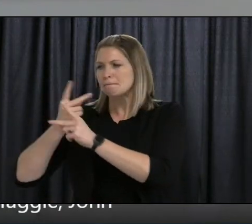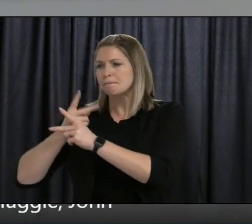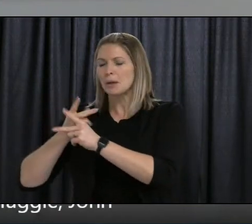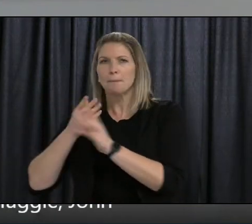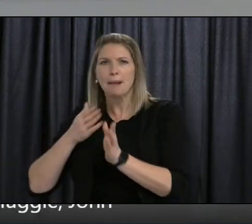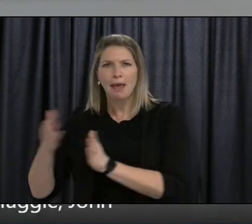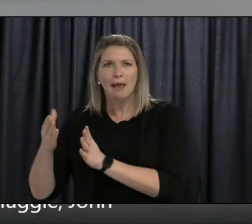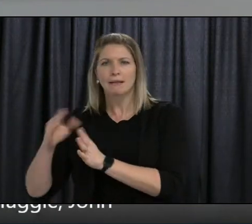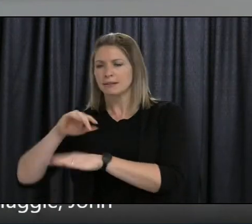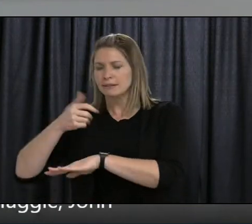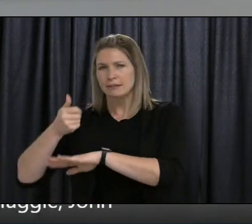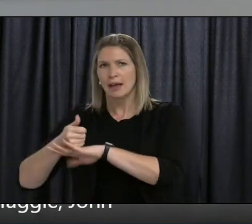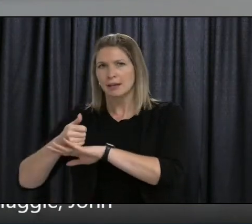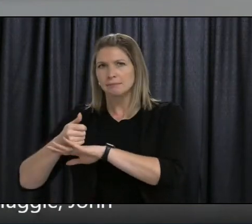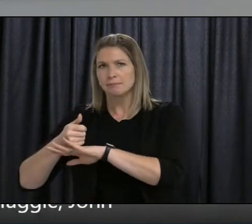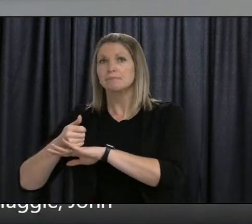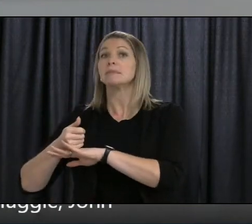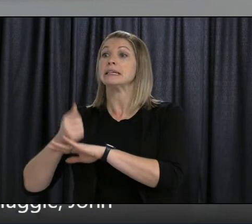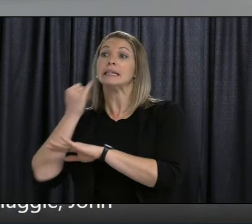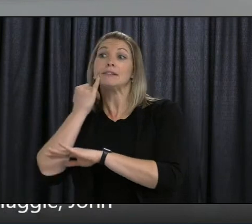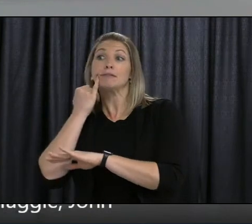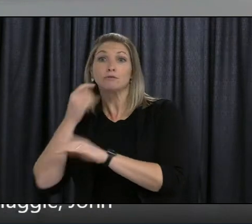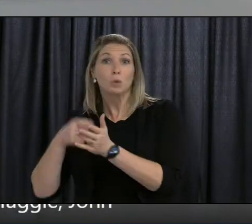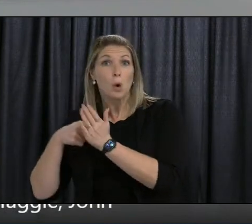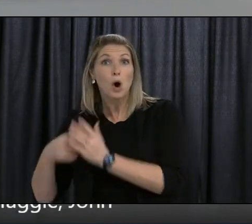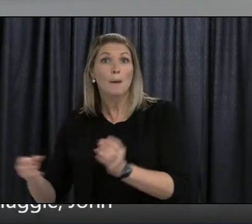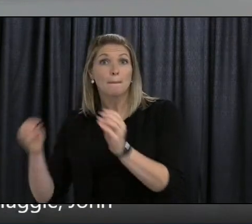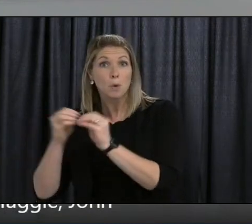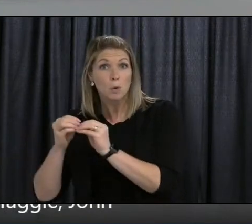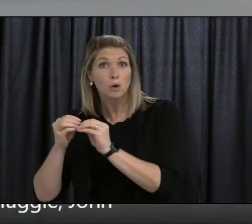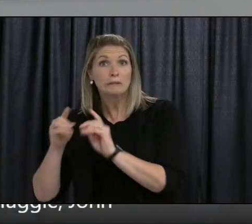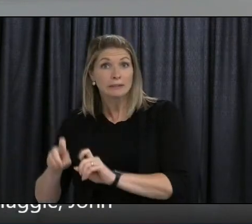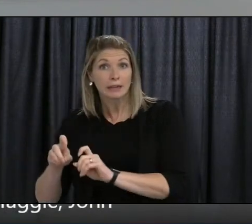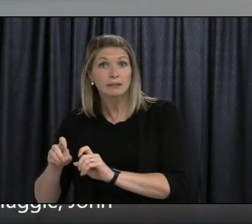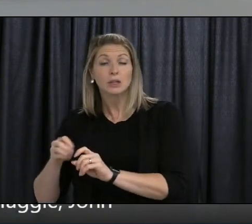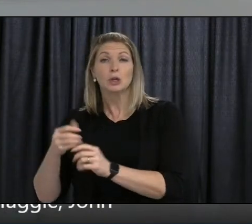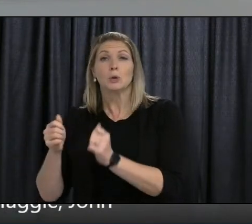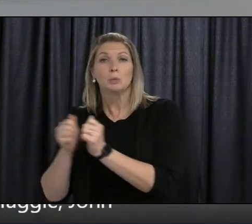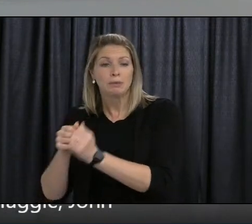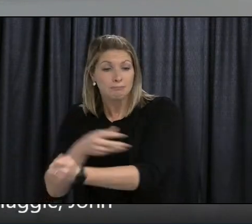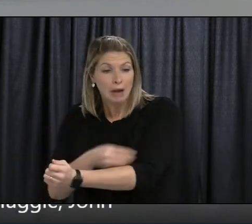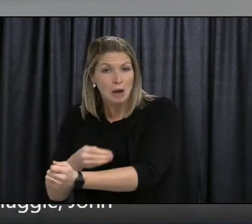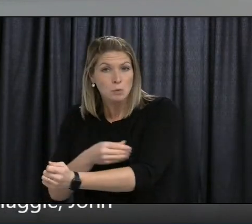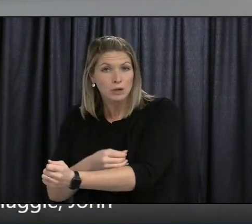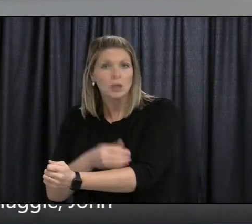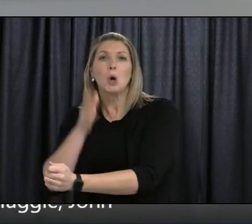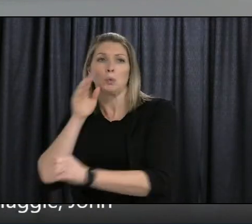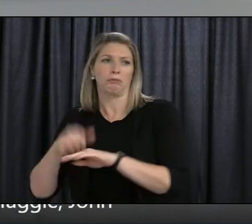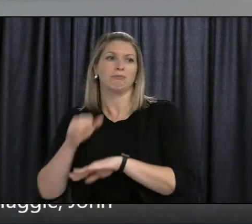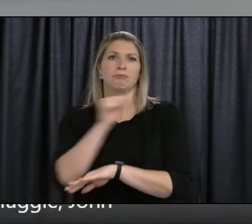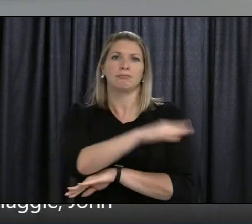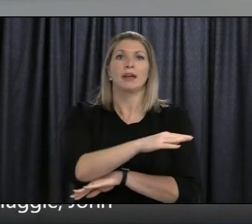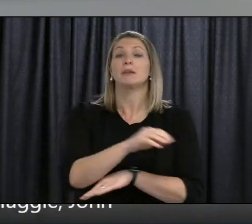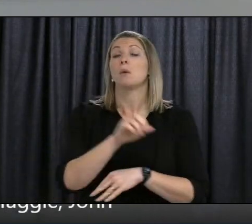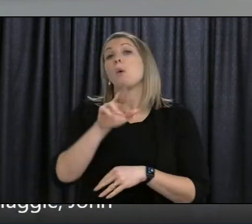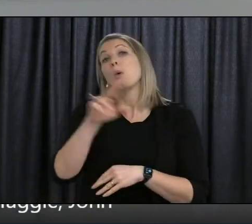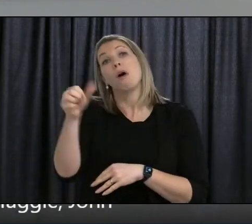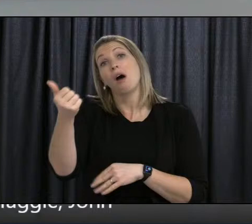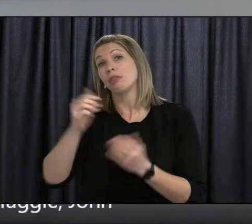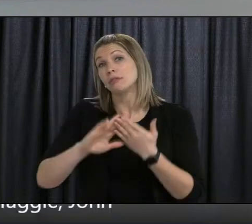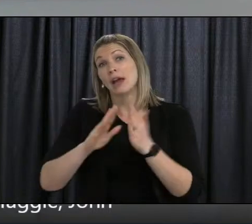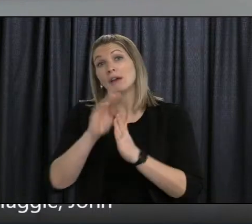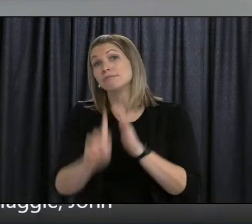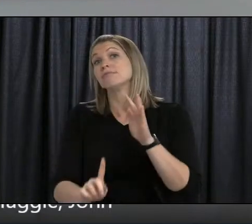ready, should that turn out to be needed in a similar, more inaccessible or isolated